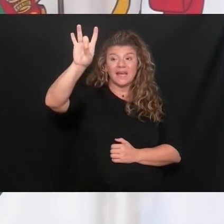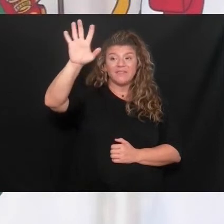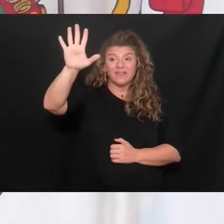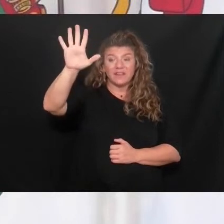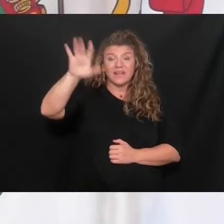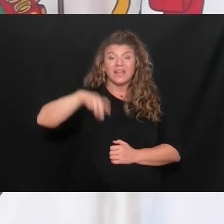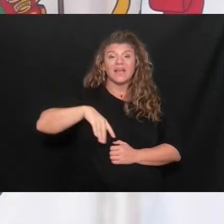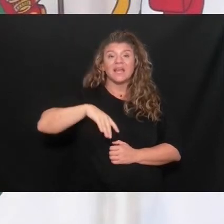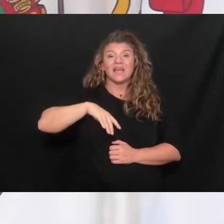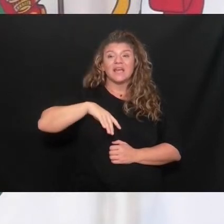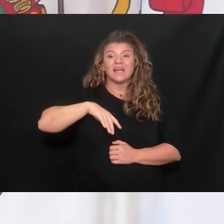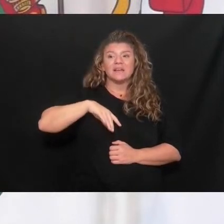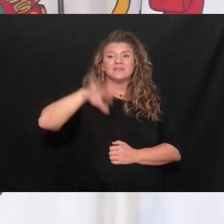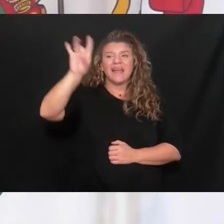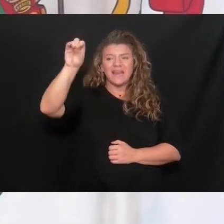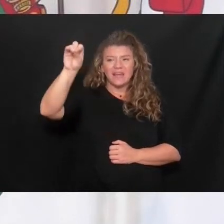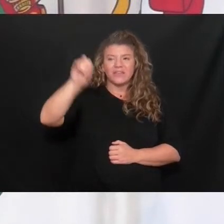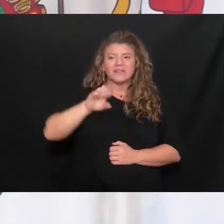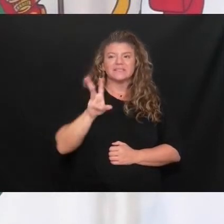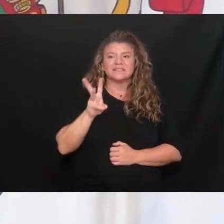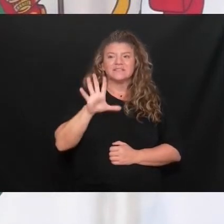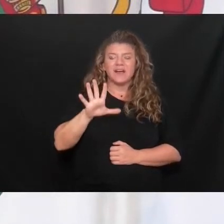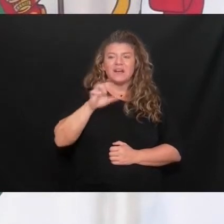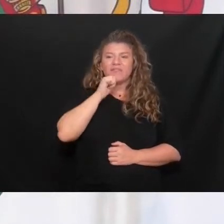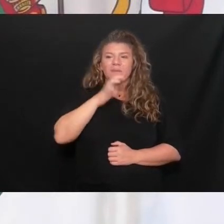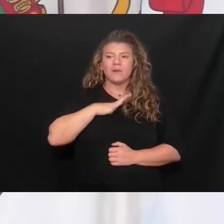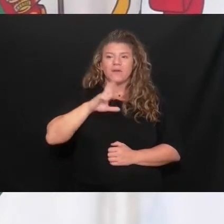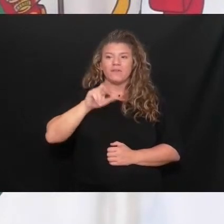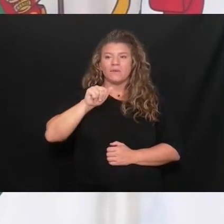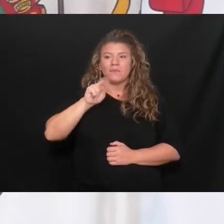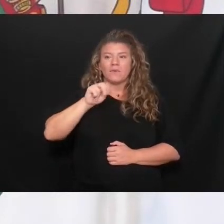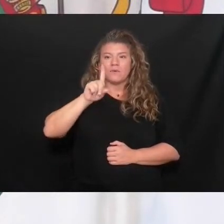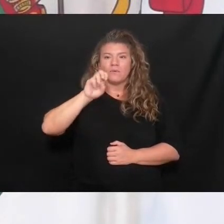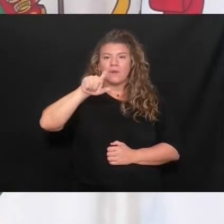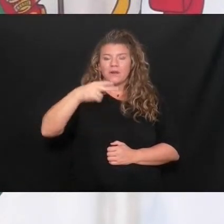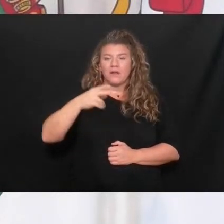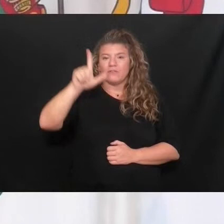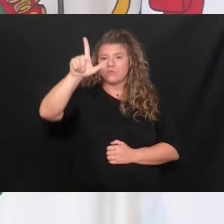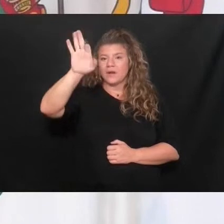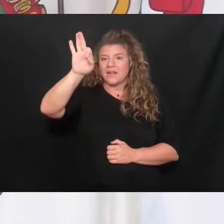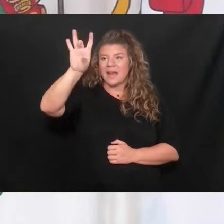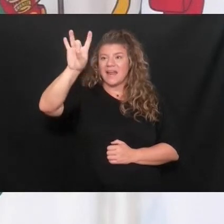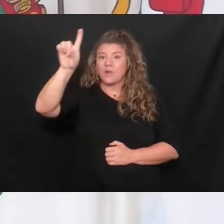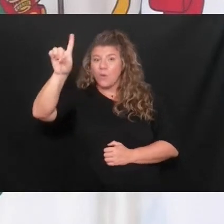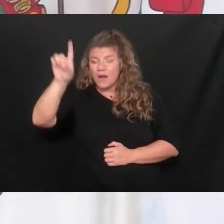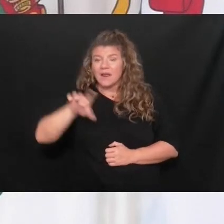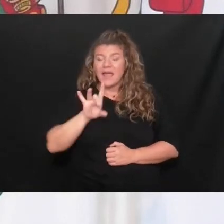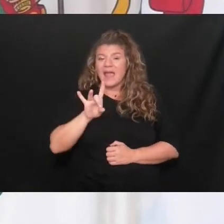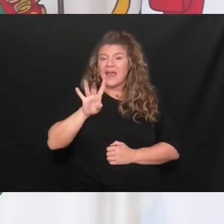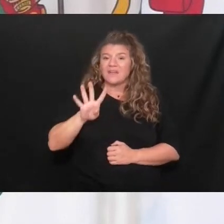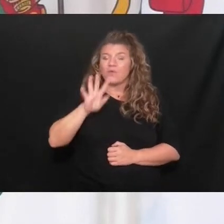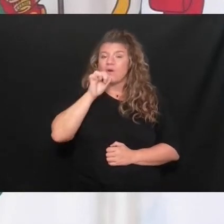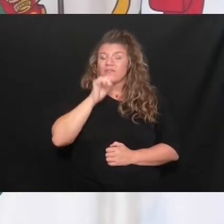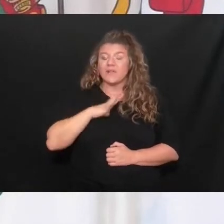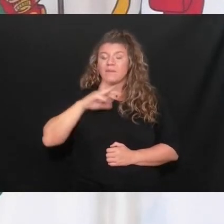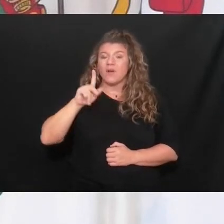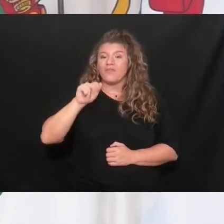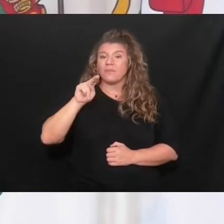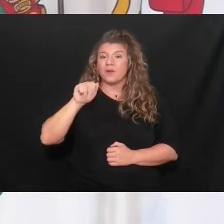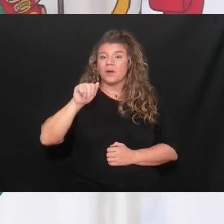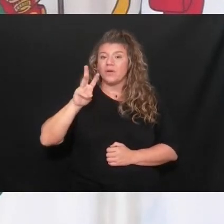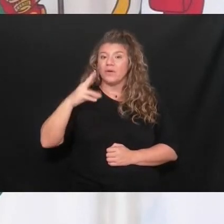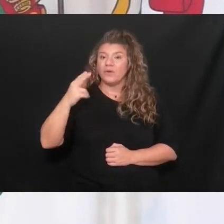is a 65-year-old female from Randolph County. The 2,981st death, an 84-year-old female from Kanawha